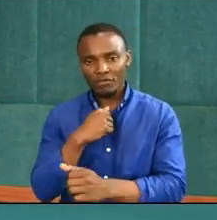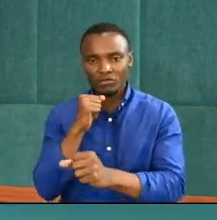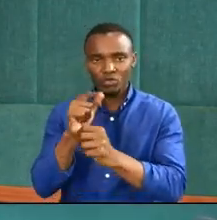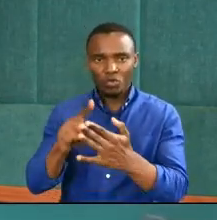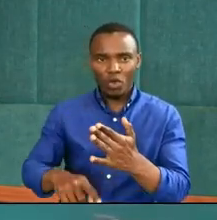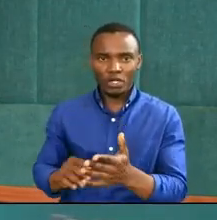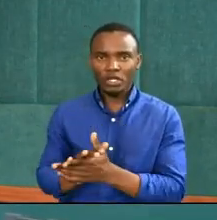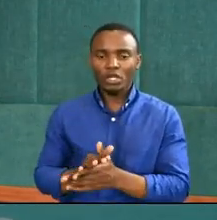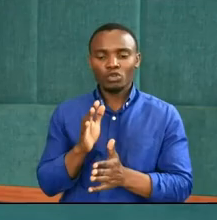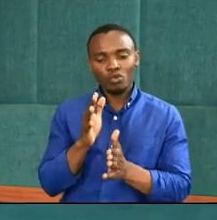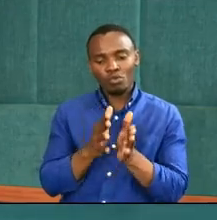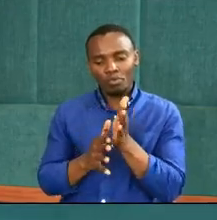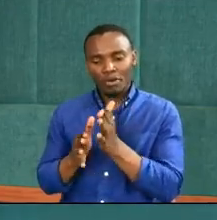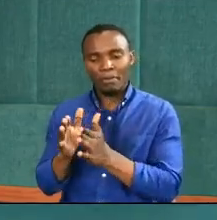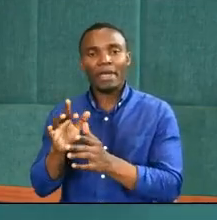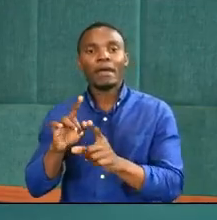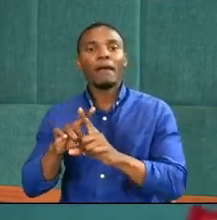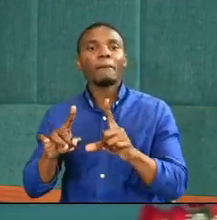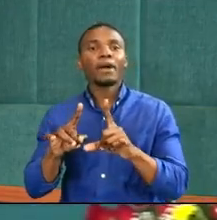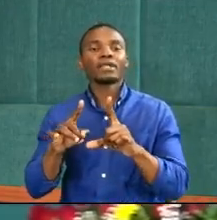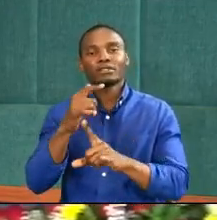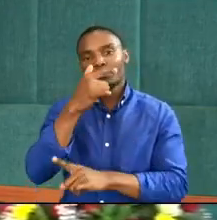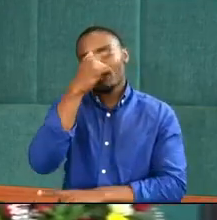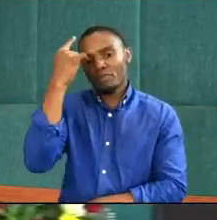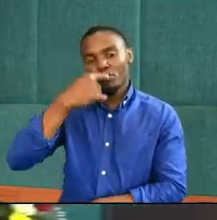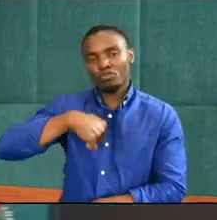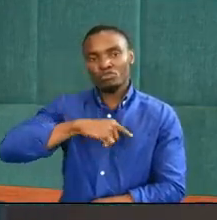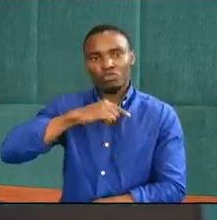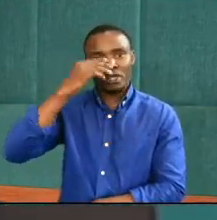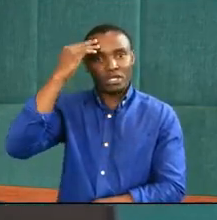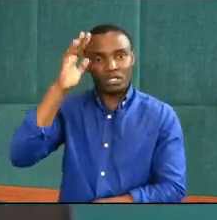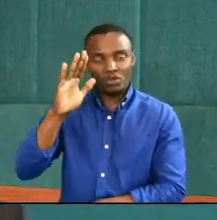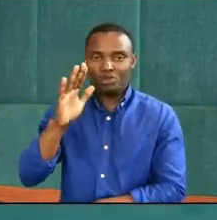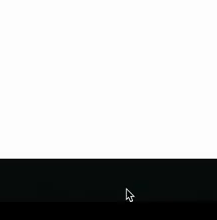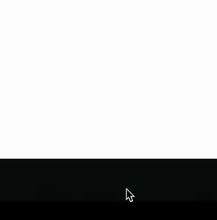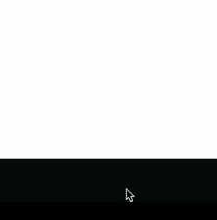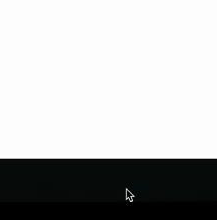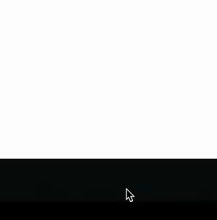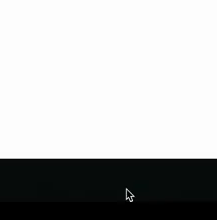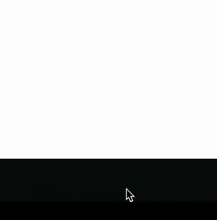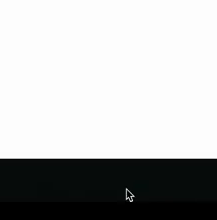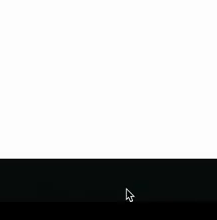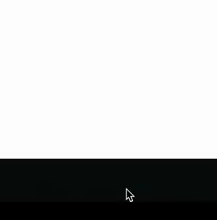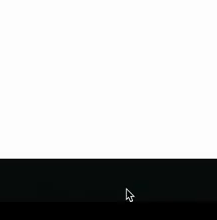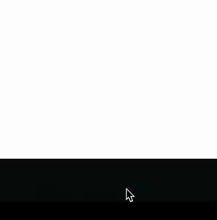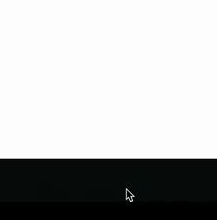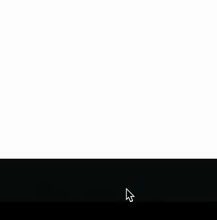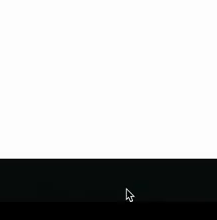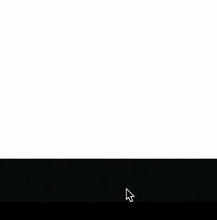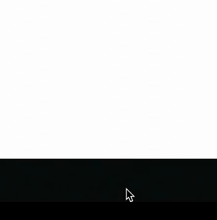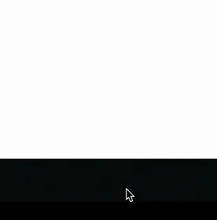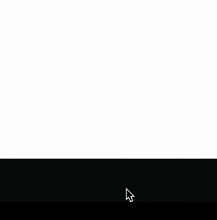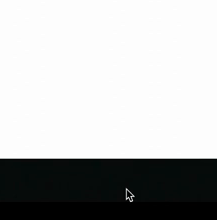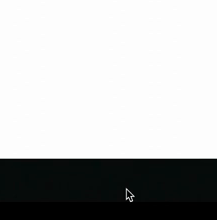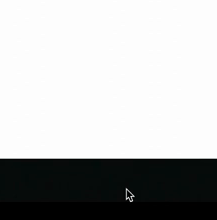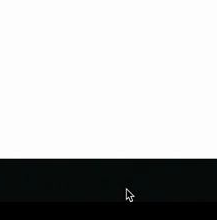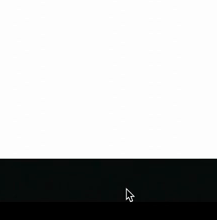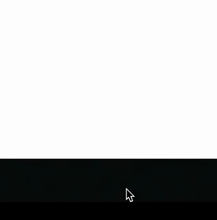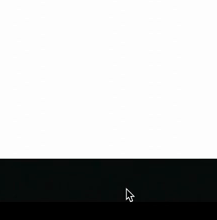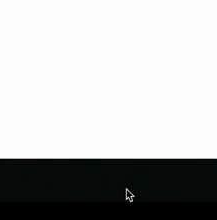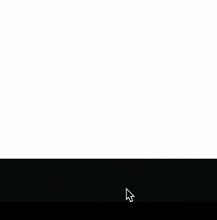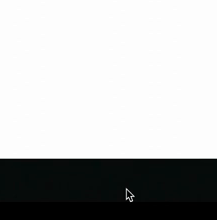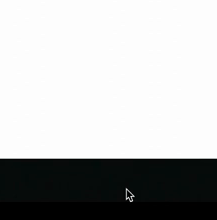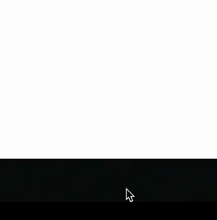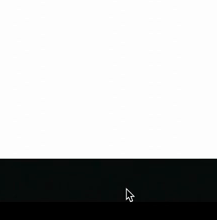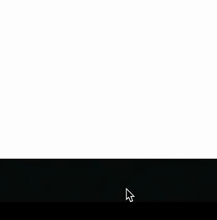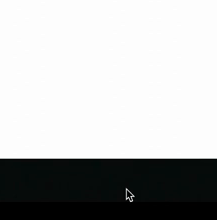But because we don't know. Verse 44. Therefore, you also be ready, for the Son of Man